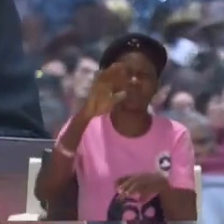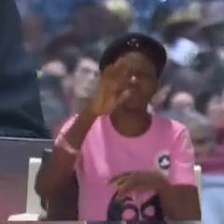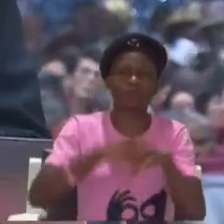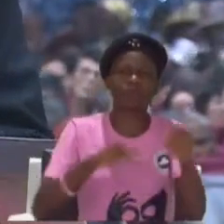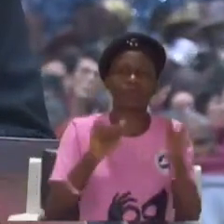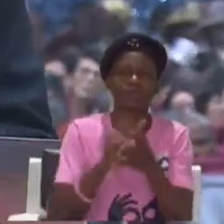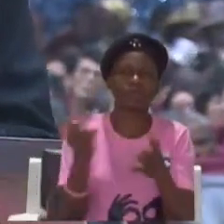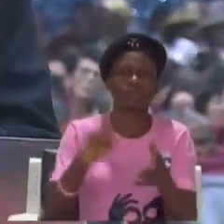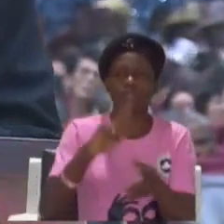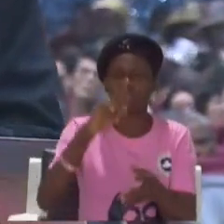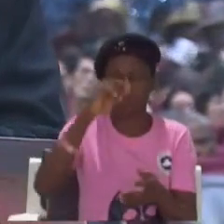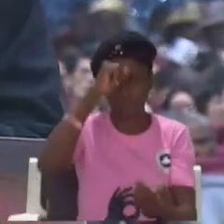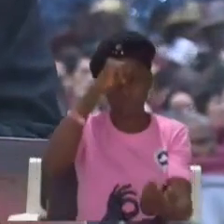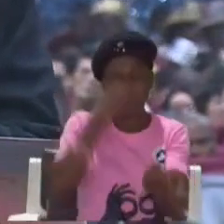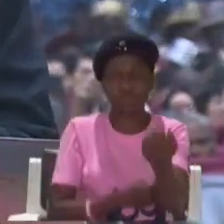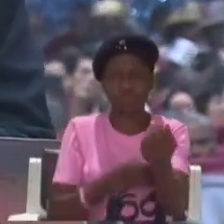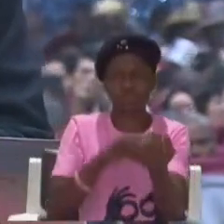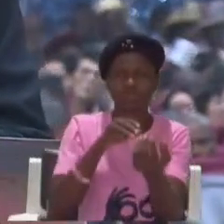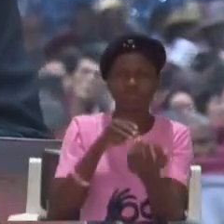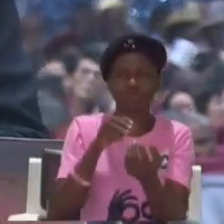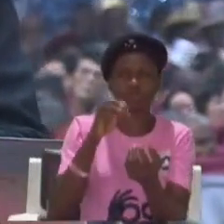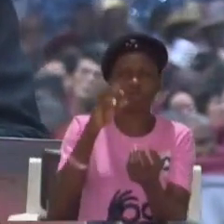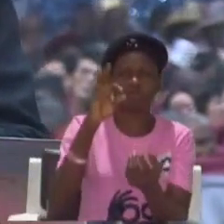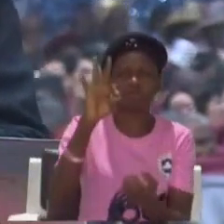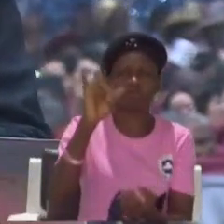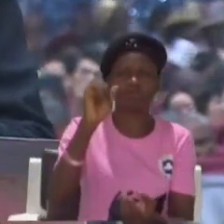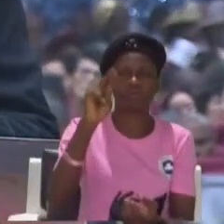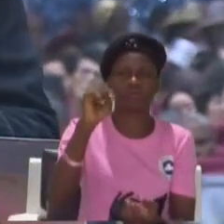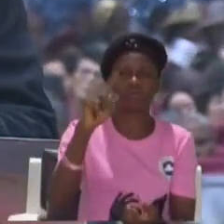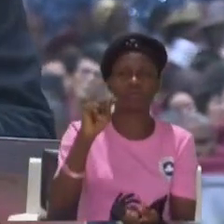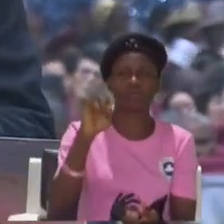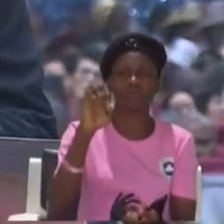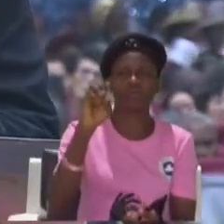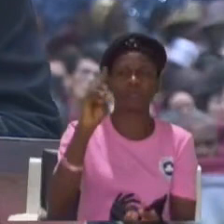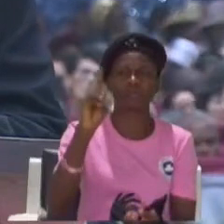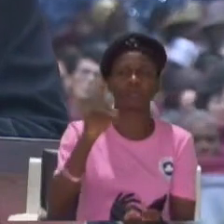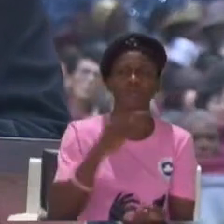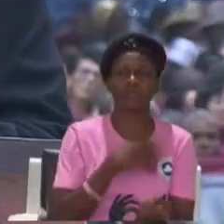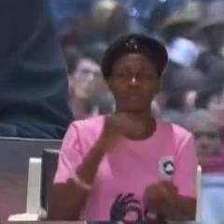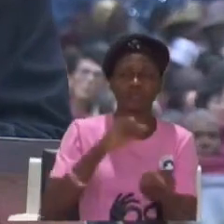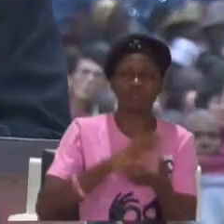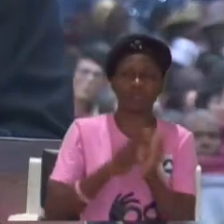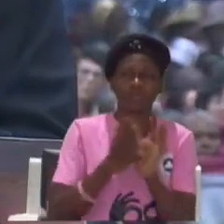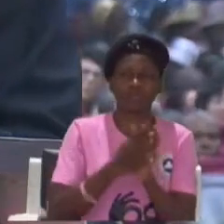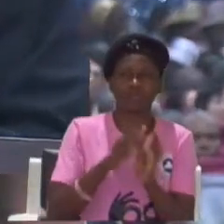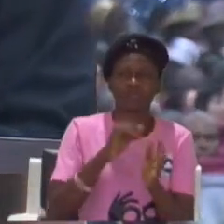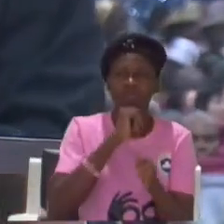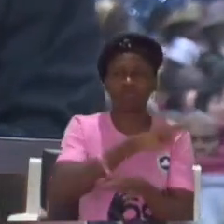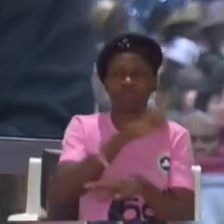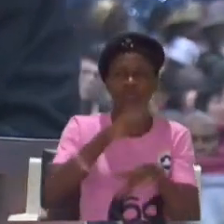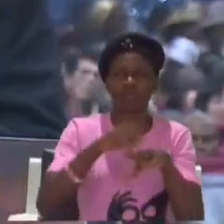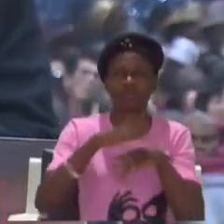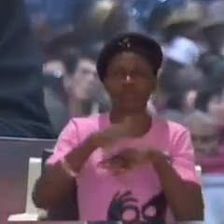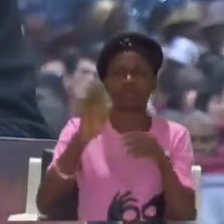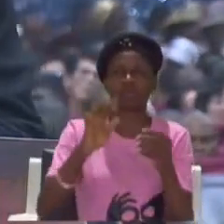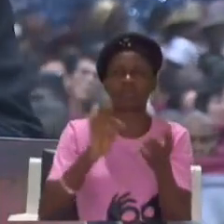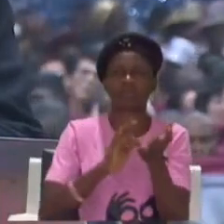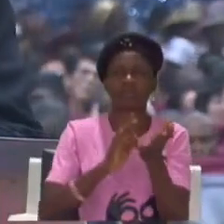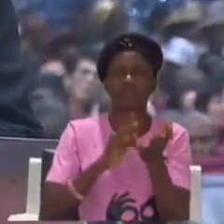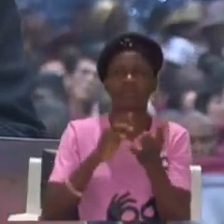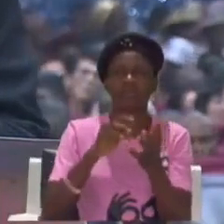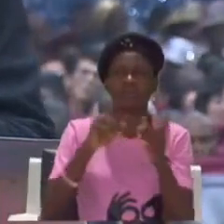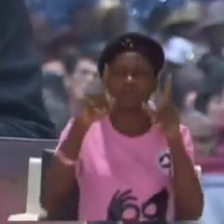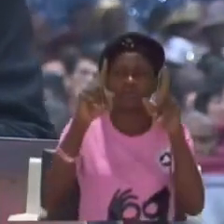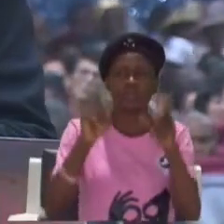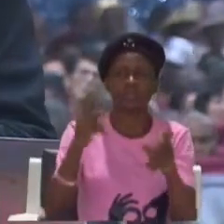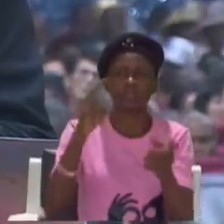son fainted and was unconscious. After medical test, the doctors